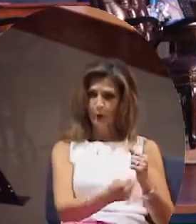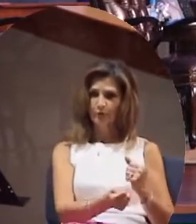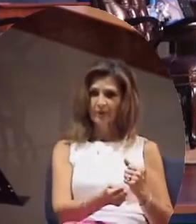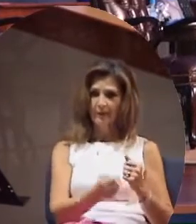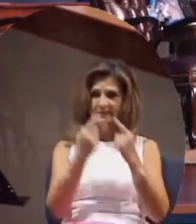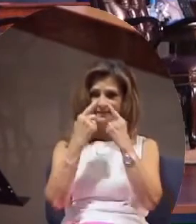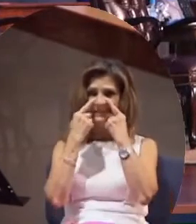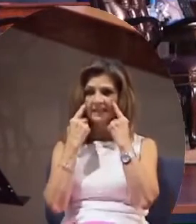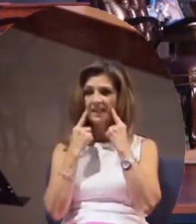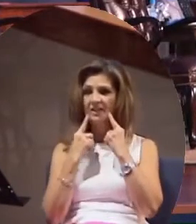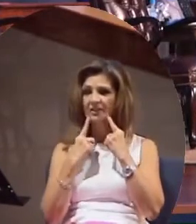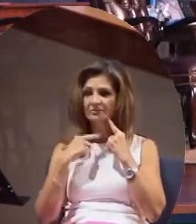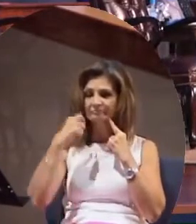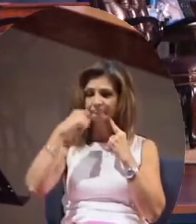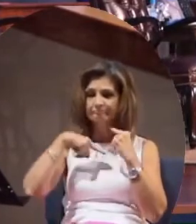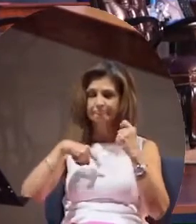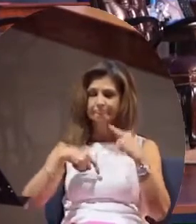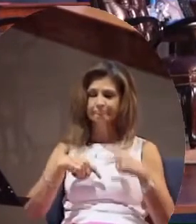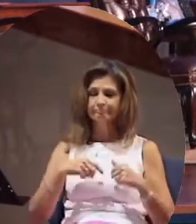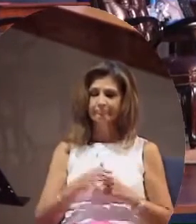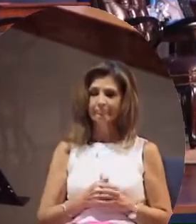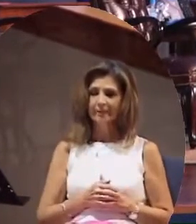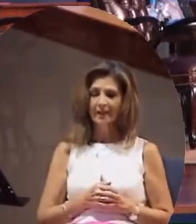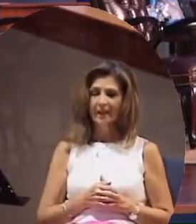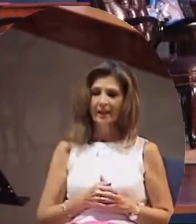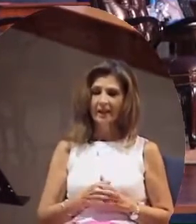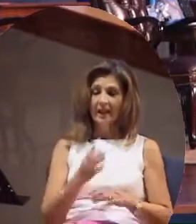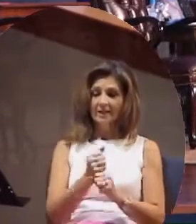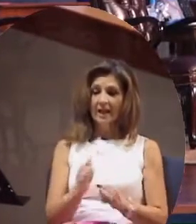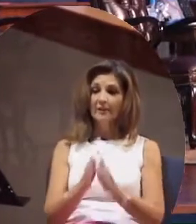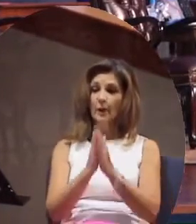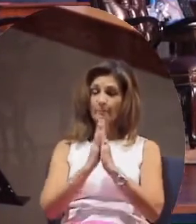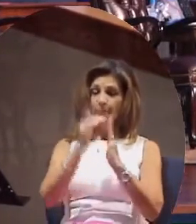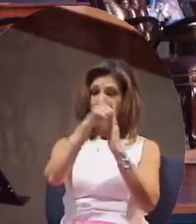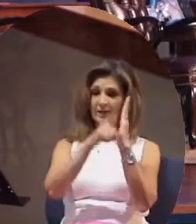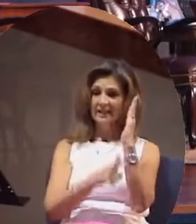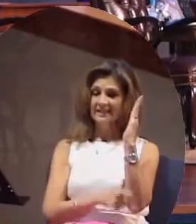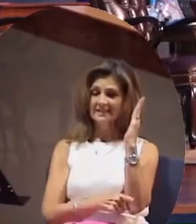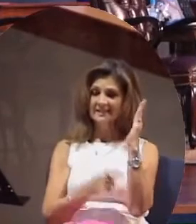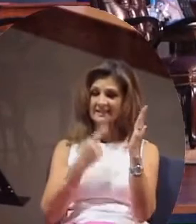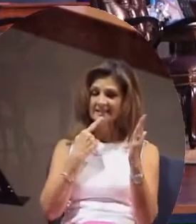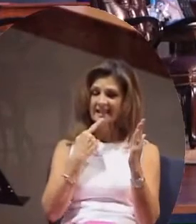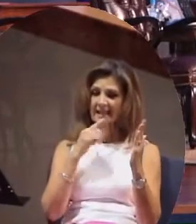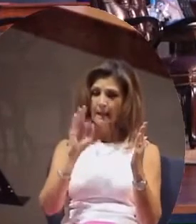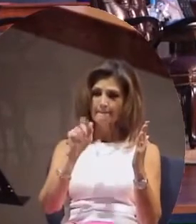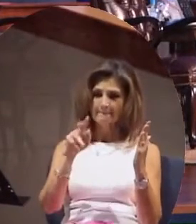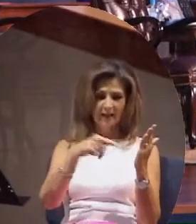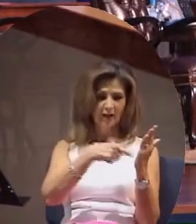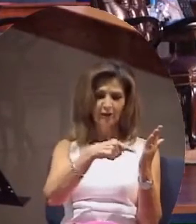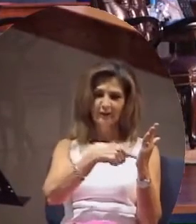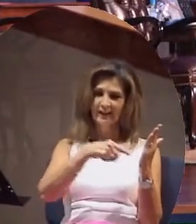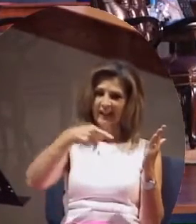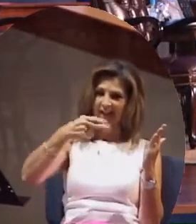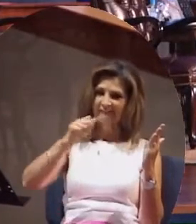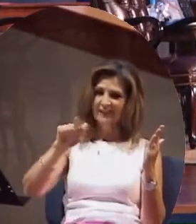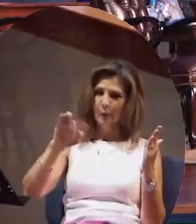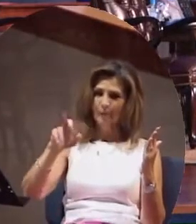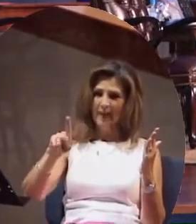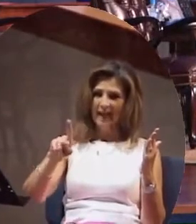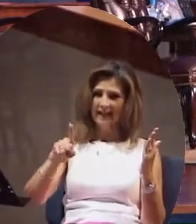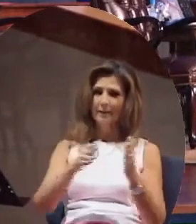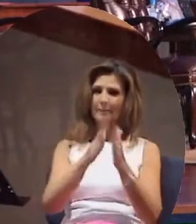them had tears running down their face. And they pulled out their little prayer list and said, "Barry Philbeck,"